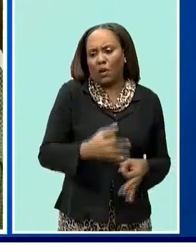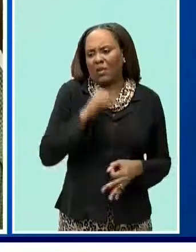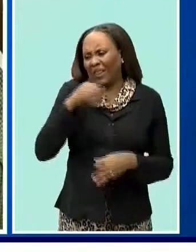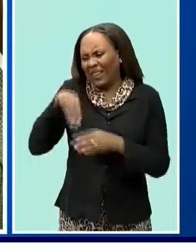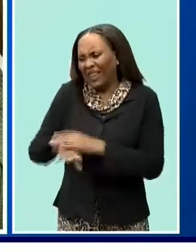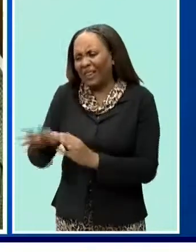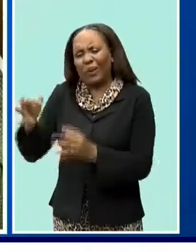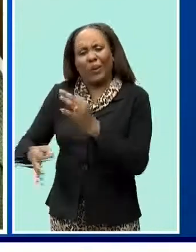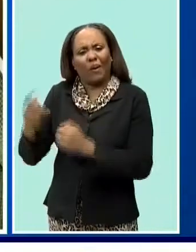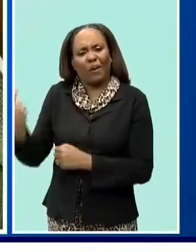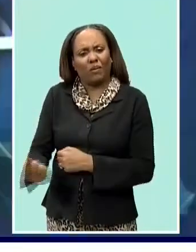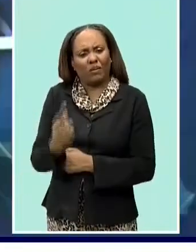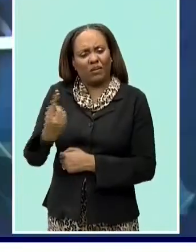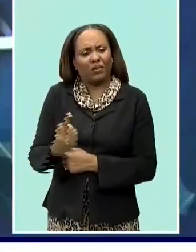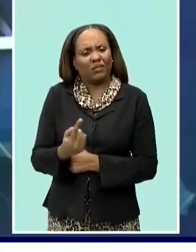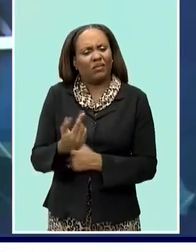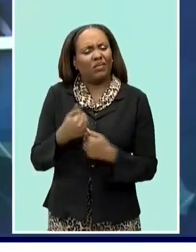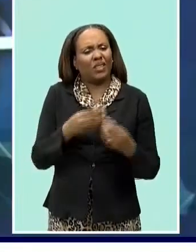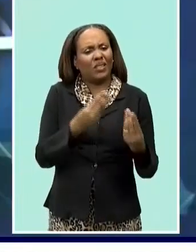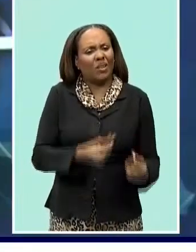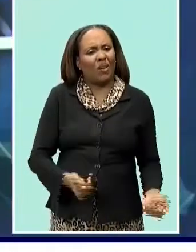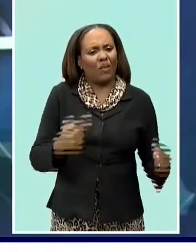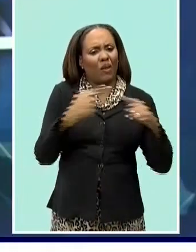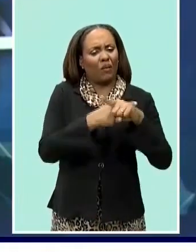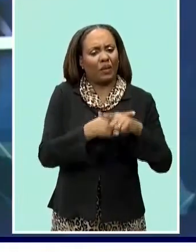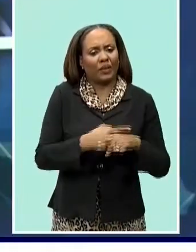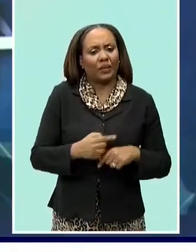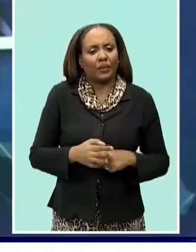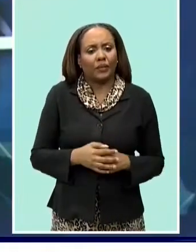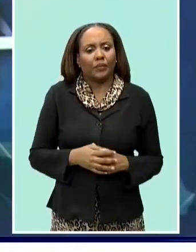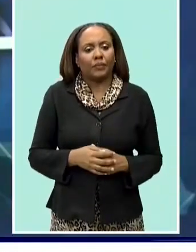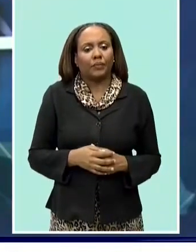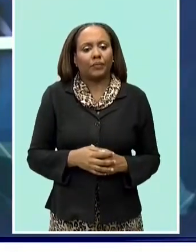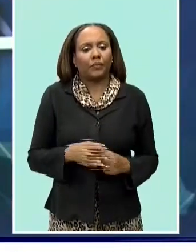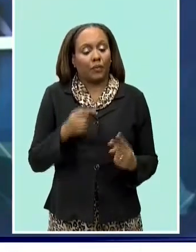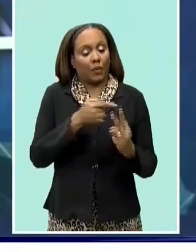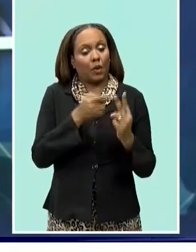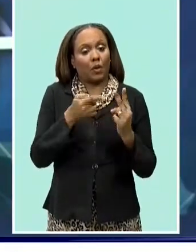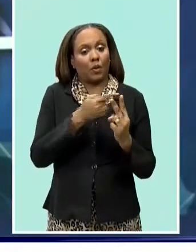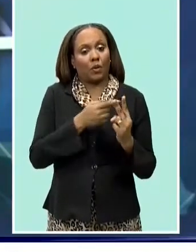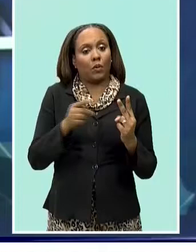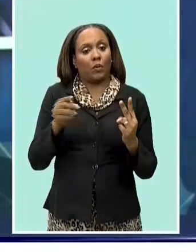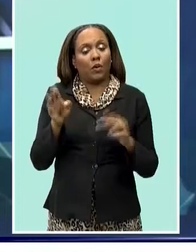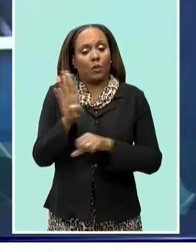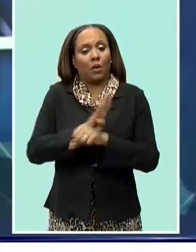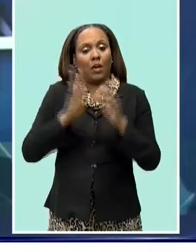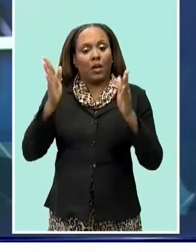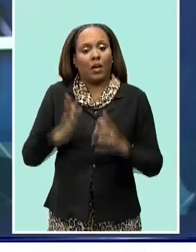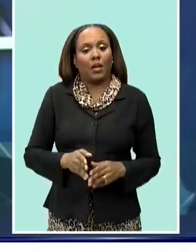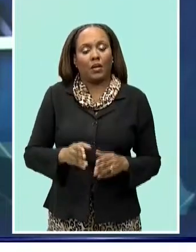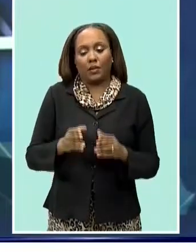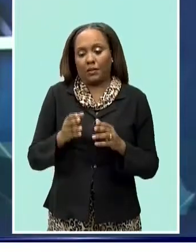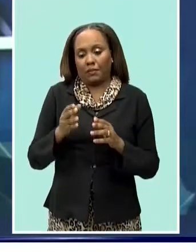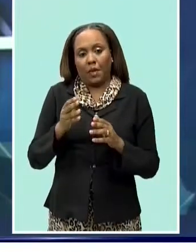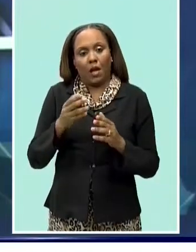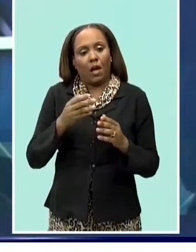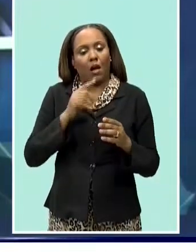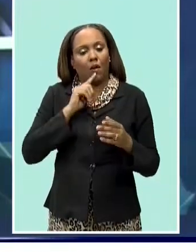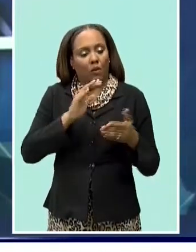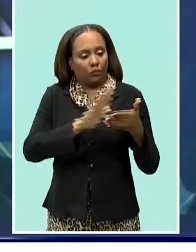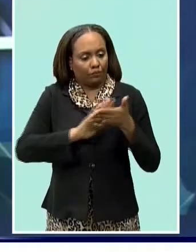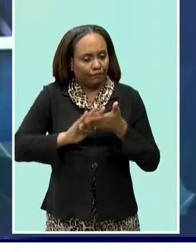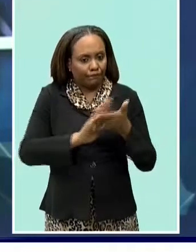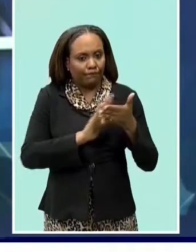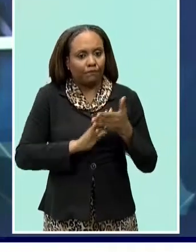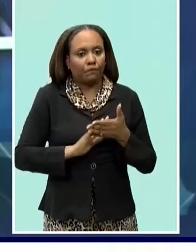Now that is development. 2 outstanding Barbadians are among 3 people being honored by the University of the West Indies.